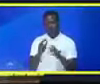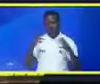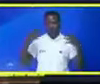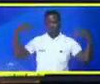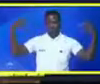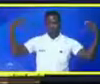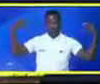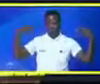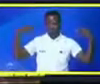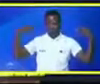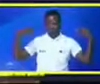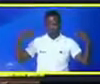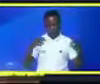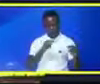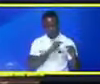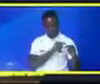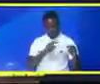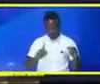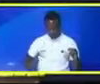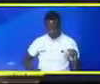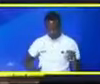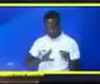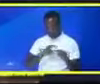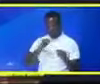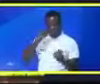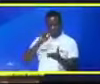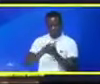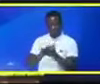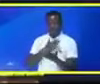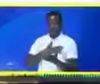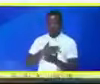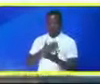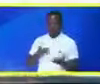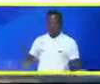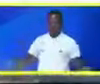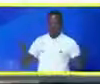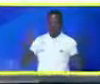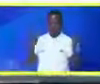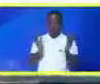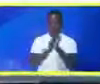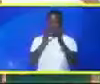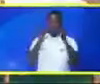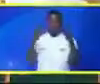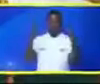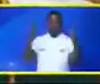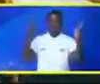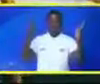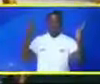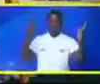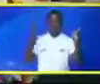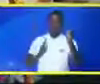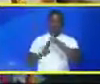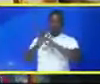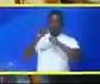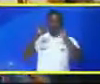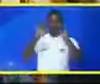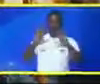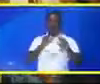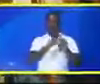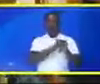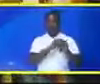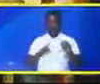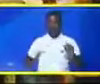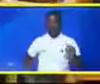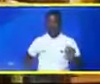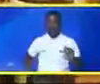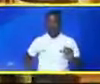First Lady. I'd like us to please honor the Archbishop one more time. Give him a big God bless you. Thank you.